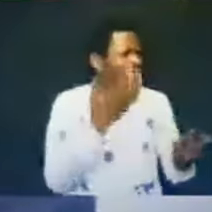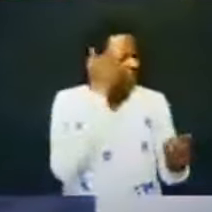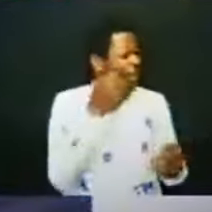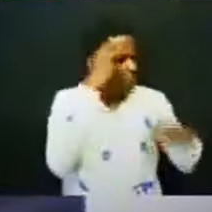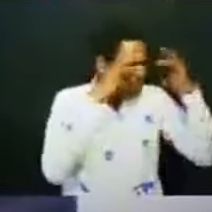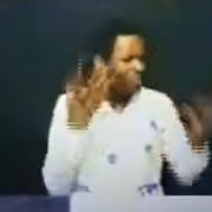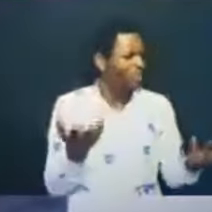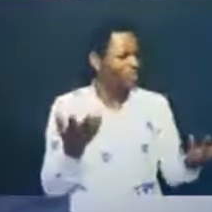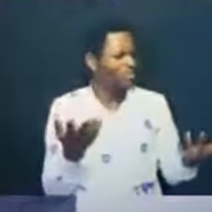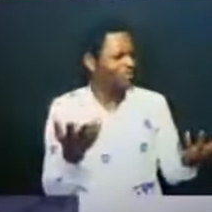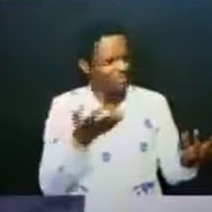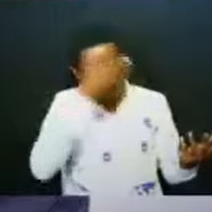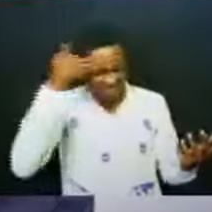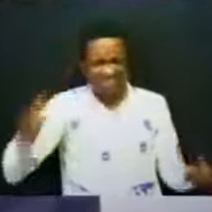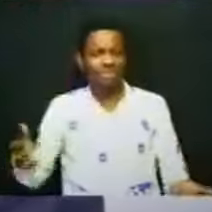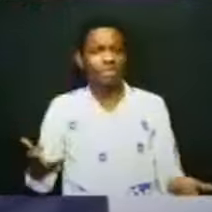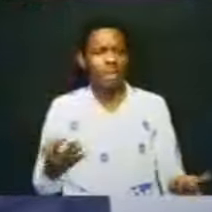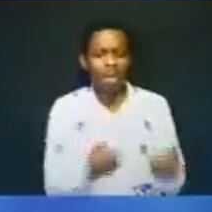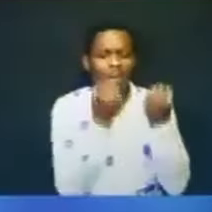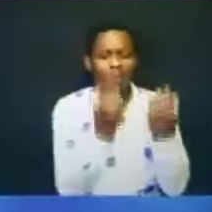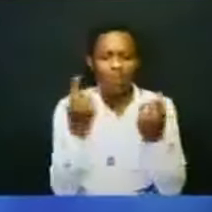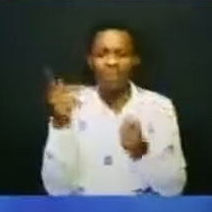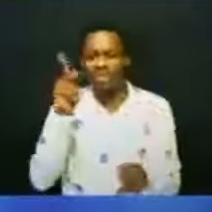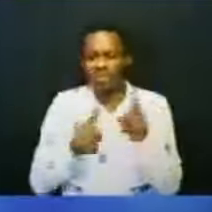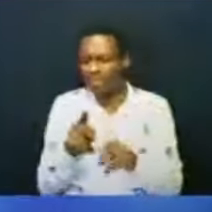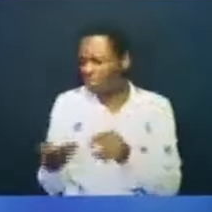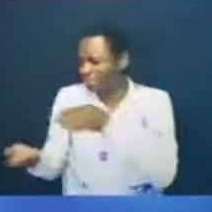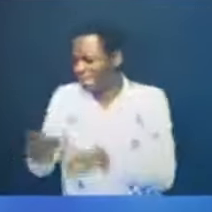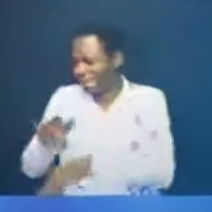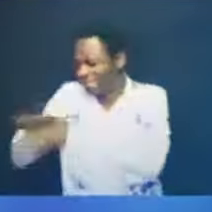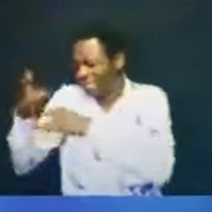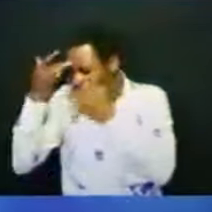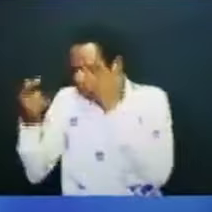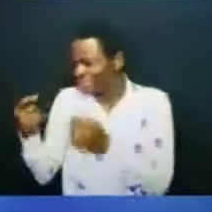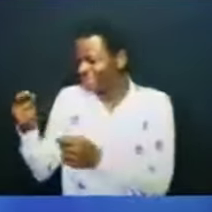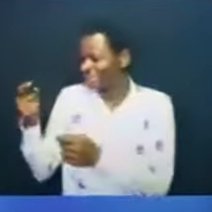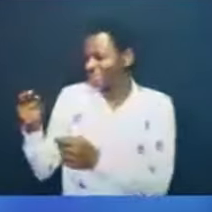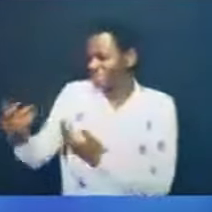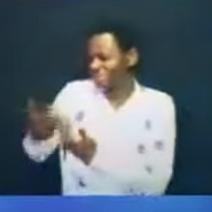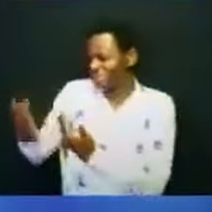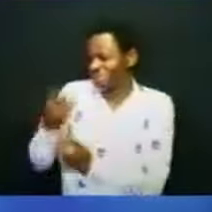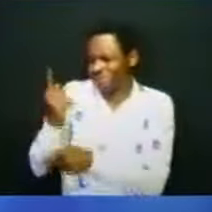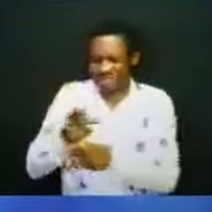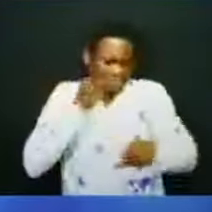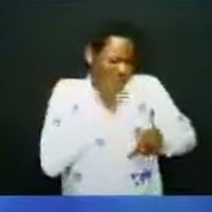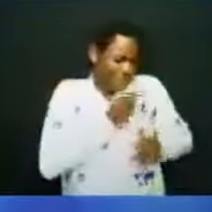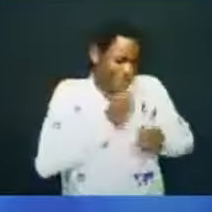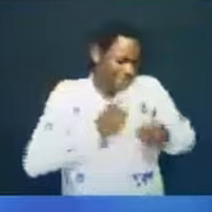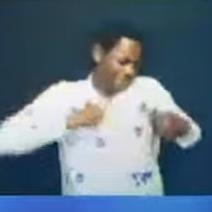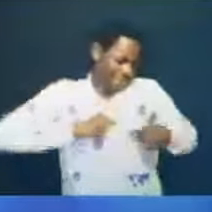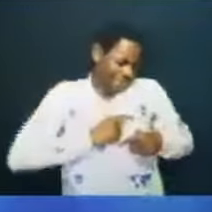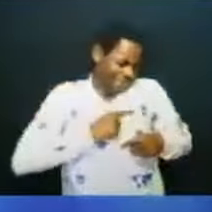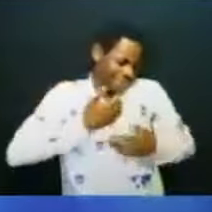Many people have gone to the premature grave because of simple things. They carry it into their heart and they